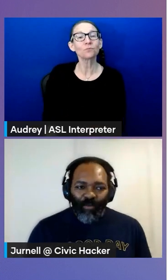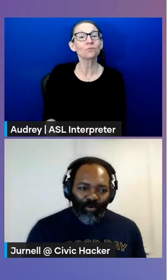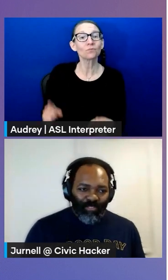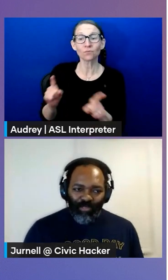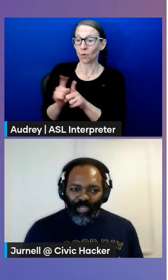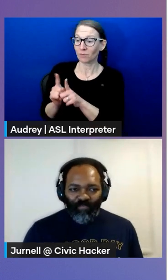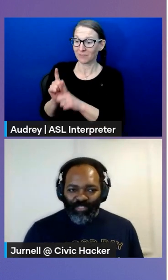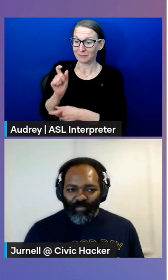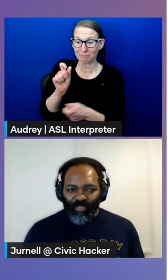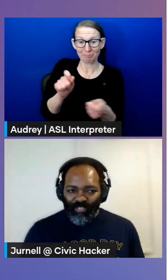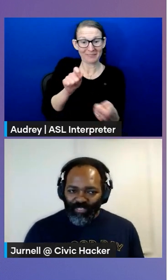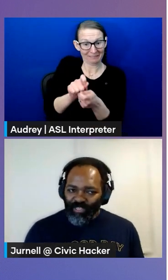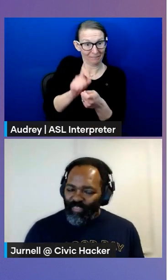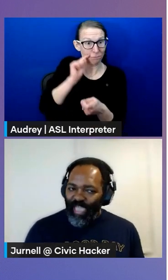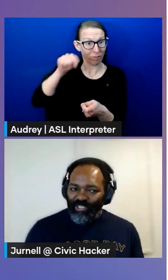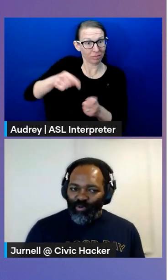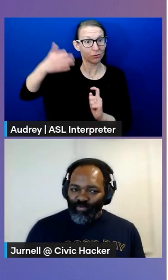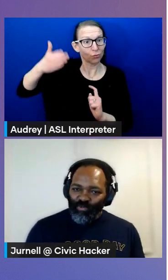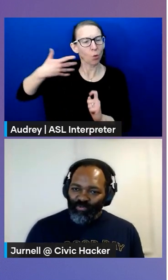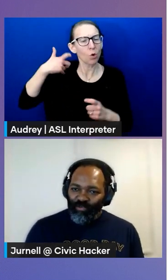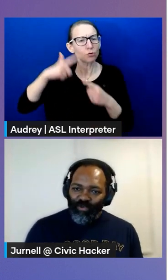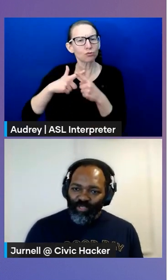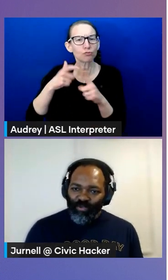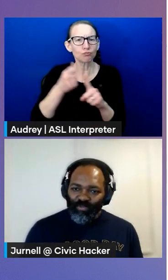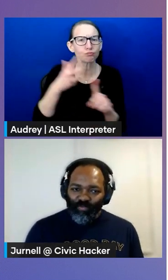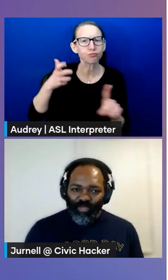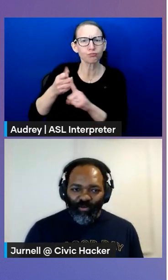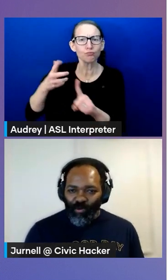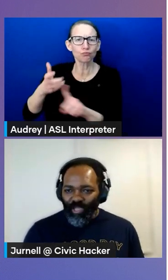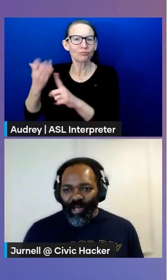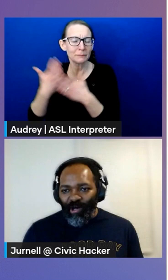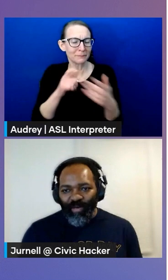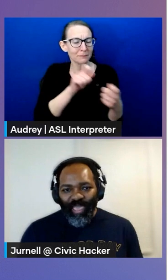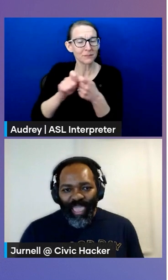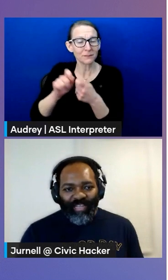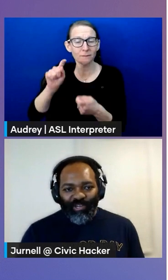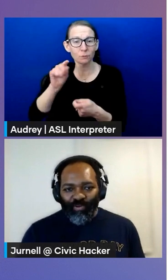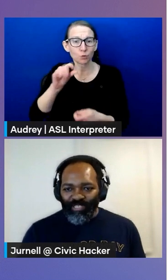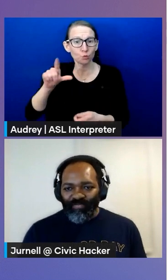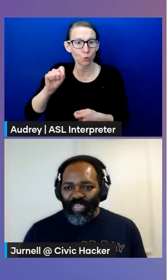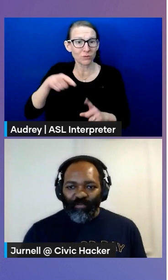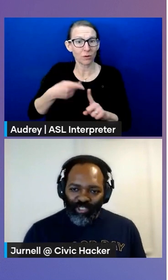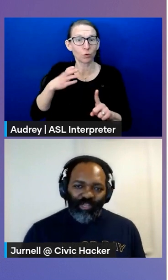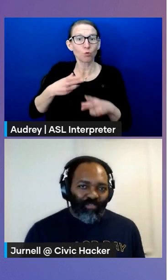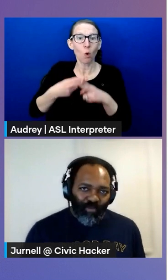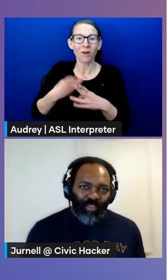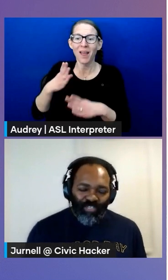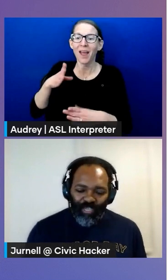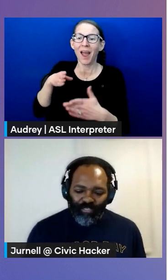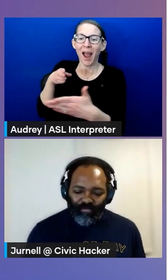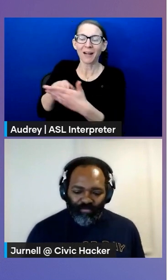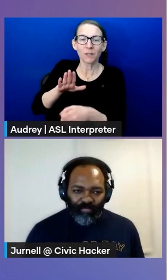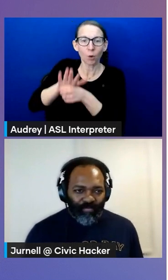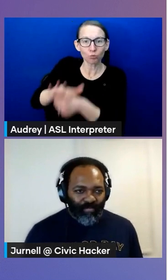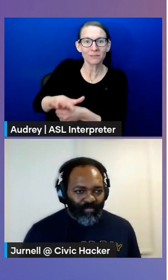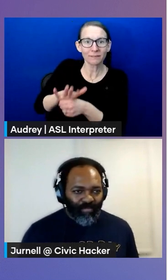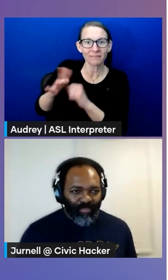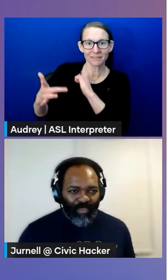talk, I'm going to cover some of the specific HashiCorp tools that we use to build what we call anti-oppressive tech, which is our theory of